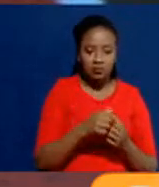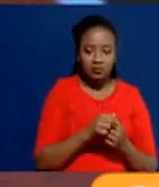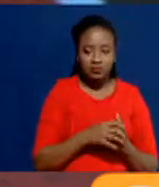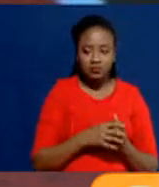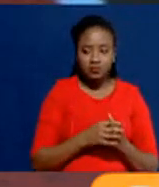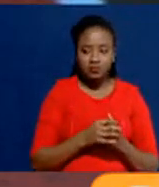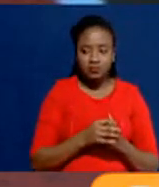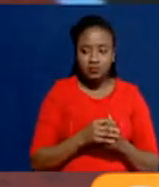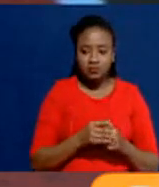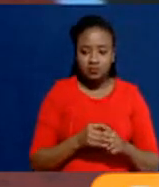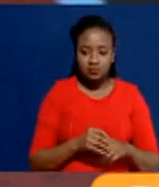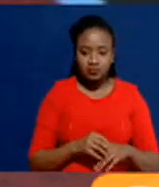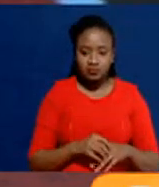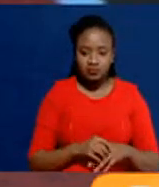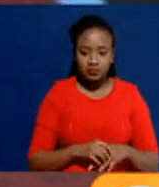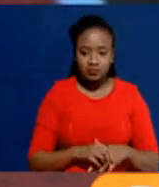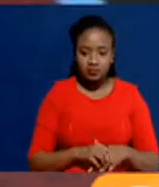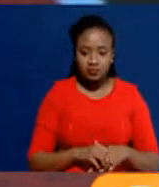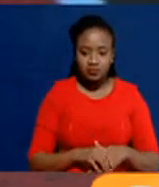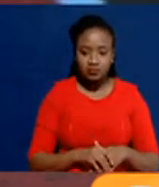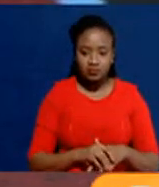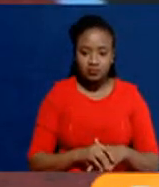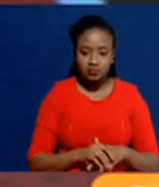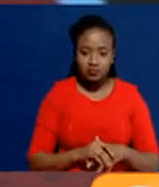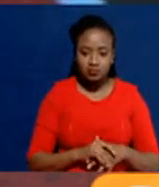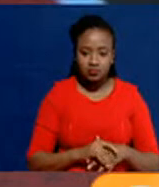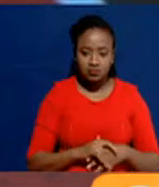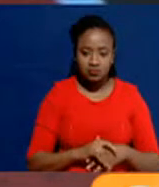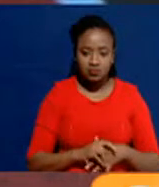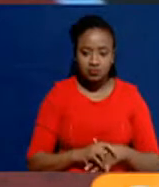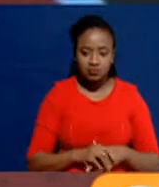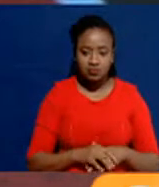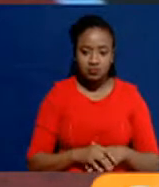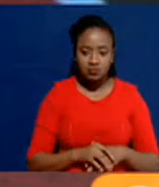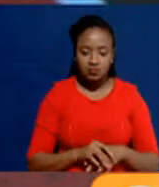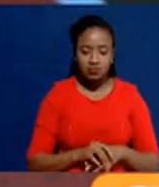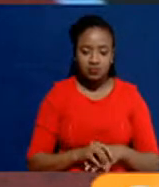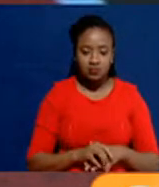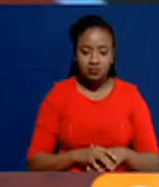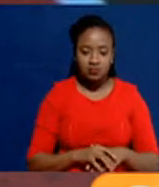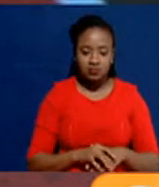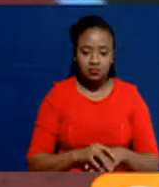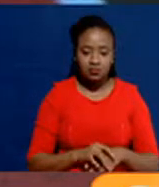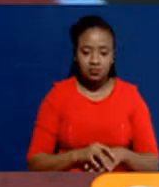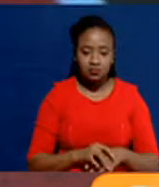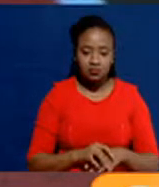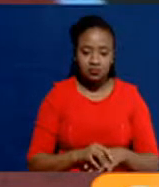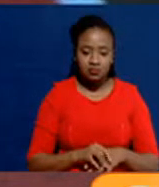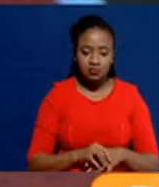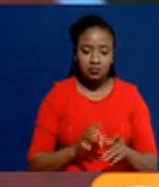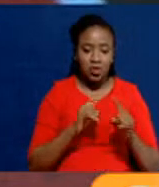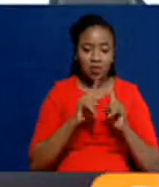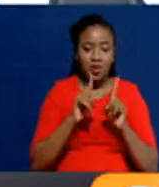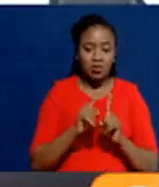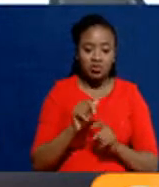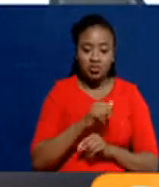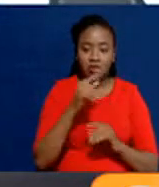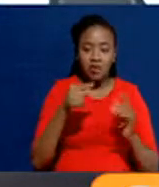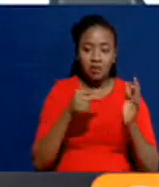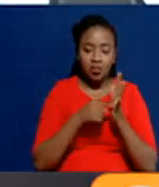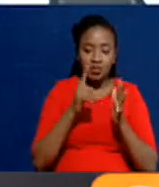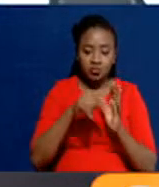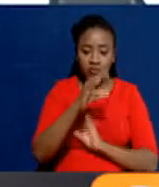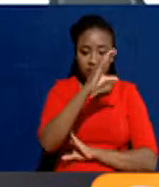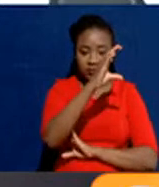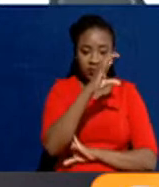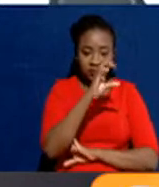presumably junior than the CS. CS. It's a very, very interesting but situation. Also, Linus, what was interesting they raised is that the CS